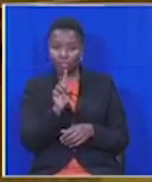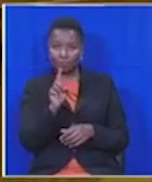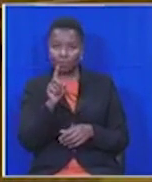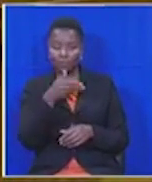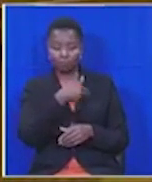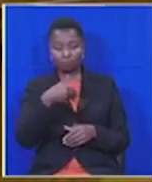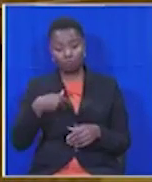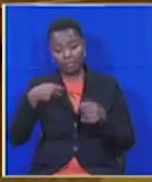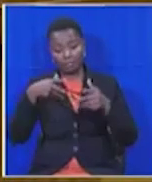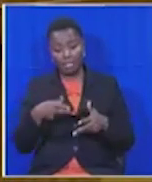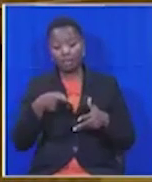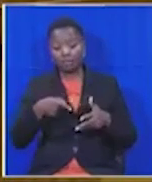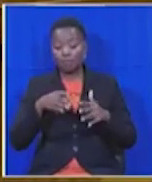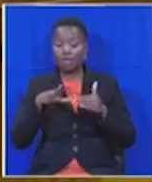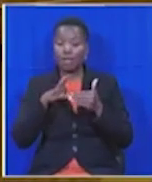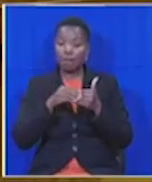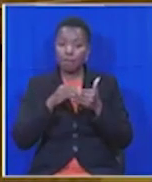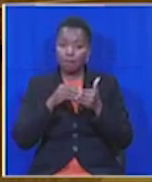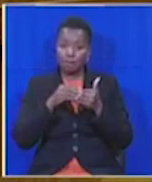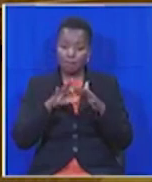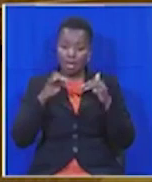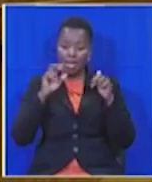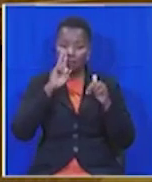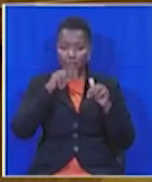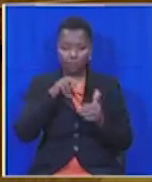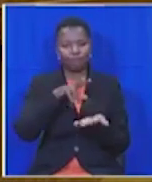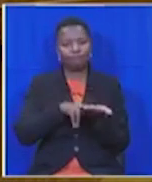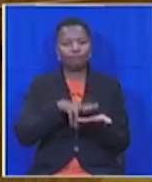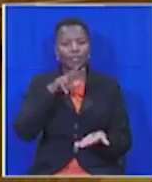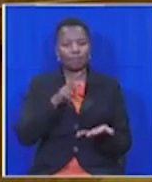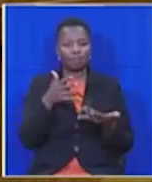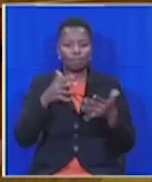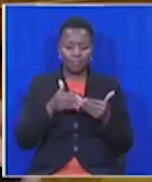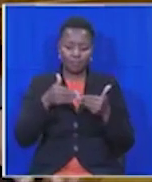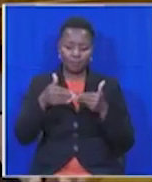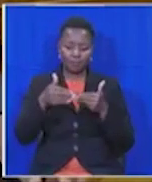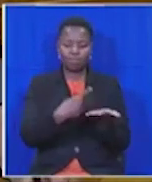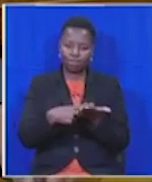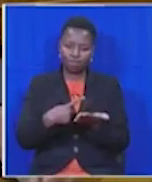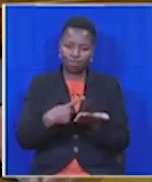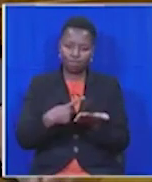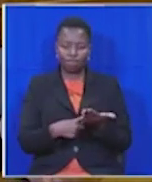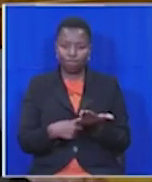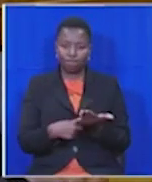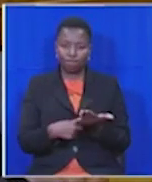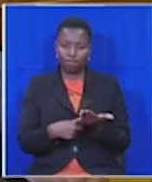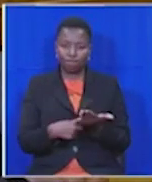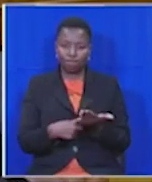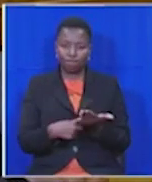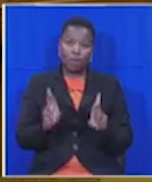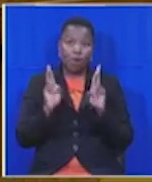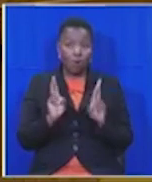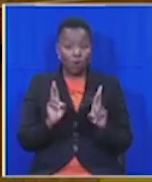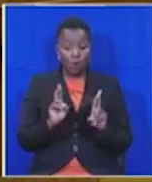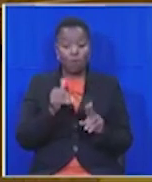be approved by this chamber and have a discussion with members, and hopefully, at the time when we look